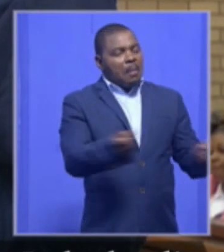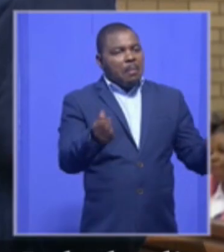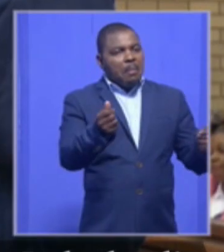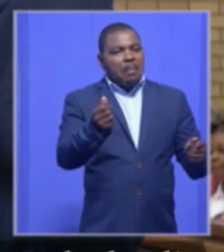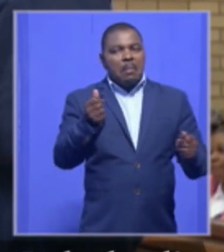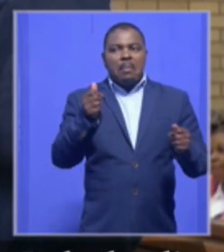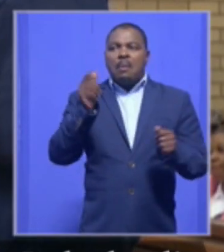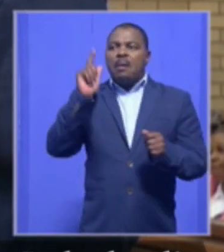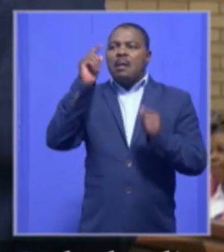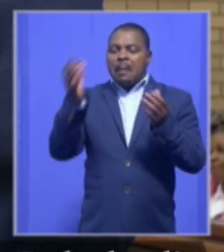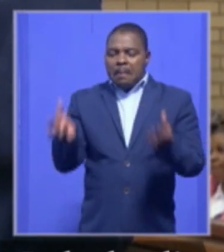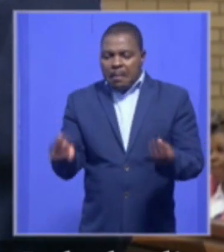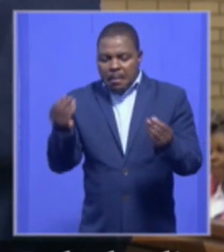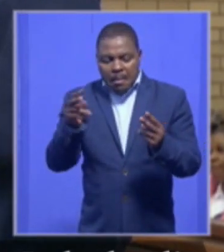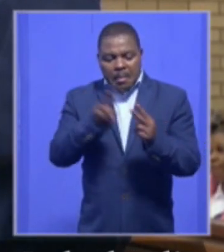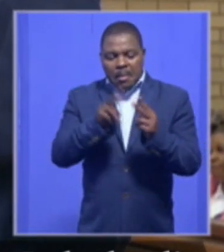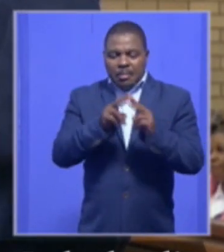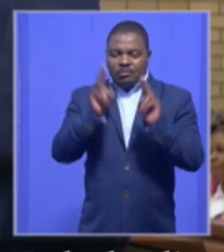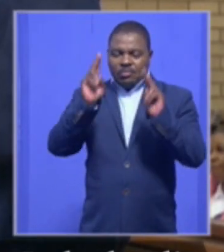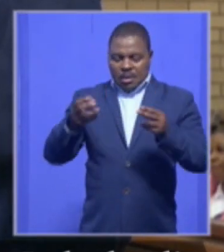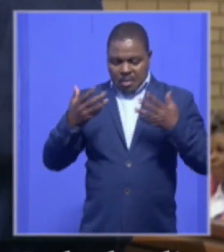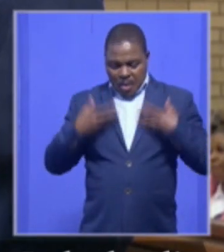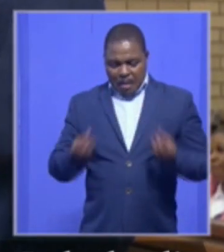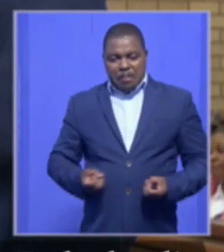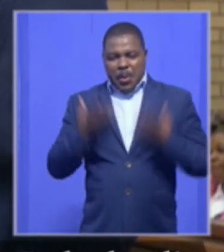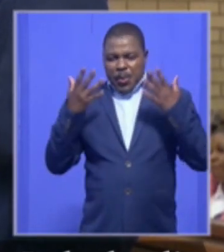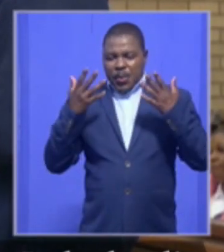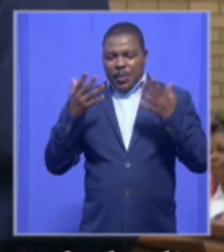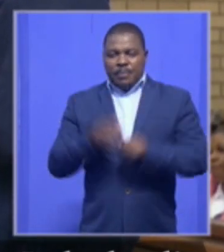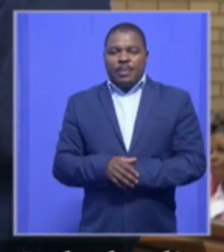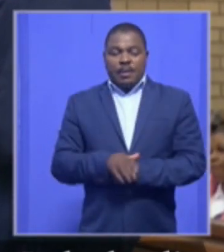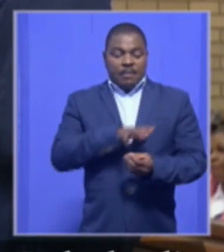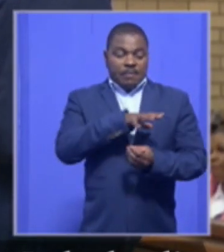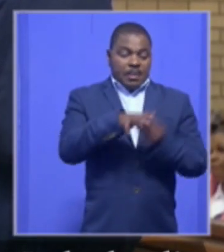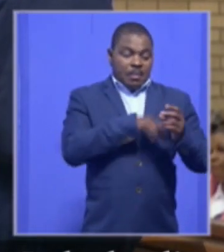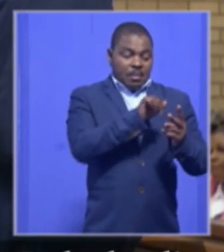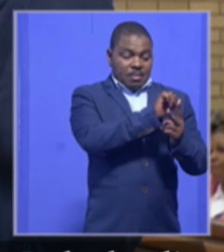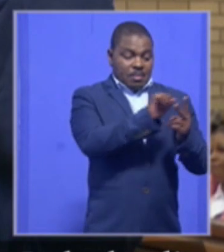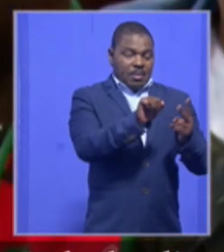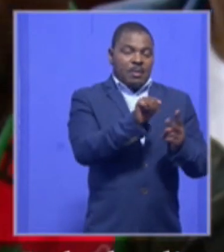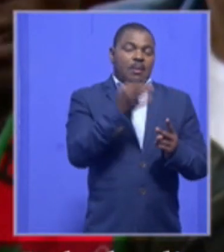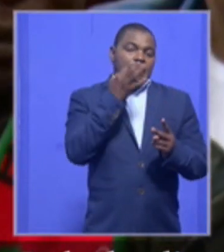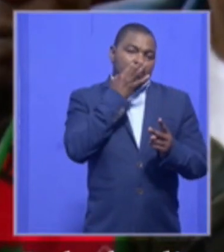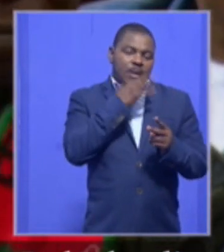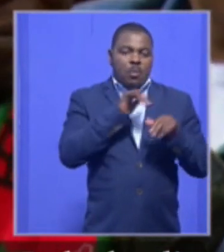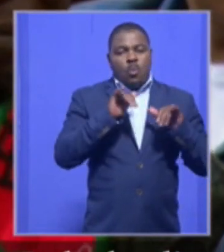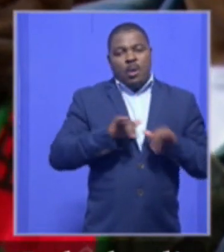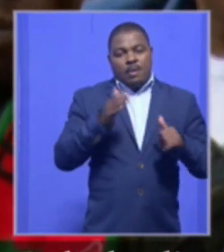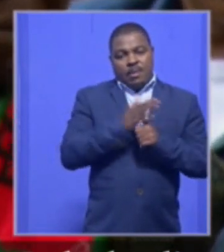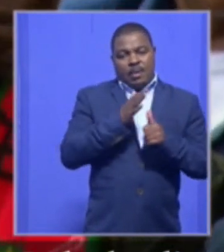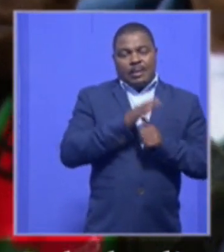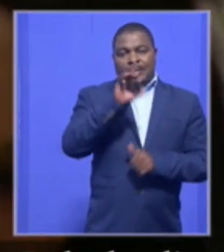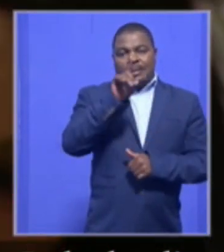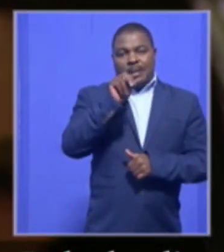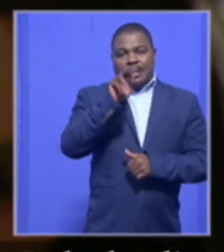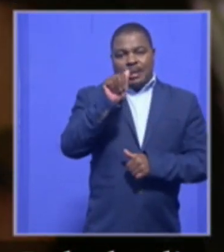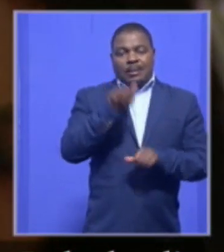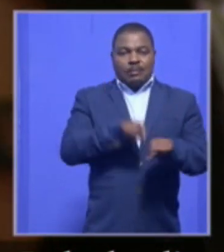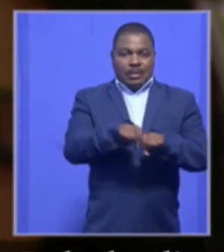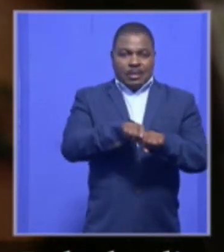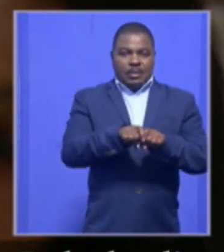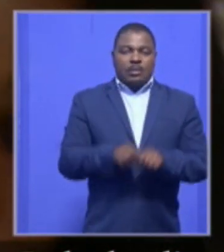a ile a hwetša a swelela go hloka bobono. Go le bjalo ba malapa a bahu ba re ba sa letile dipoelo tša DNA.